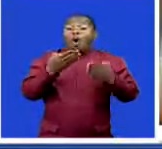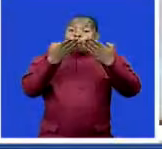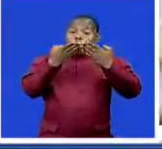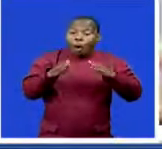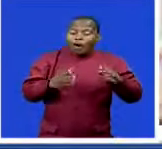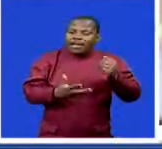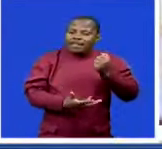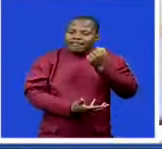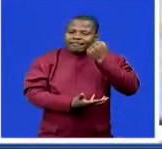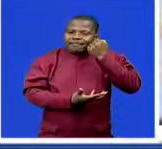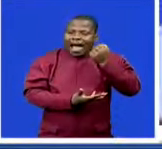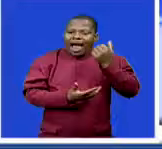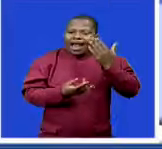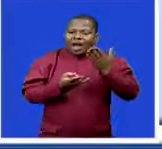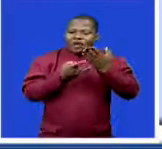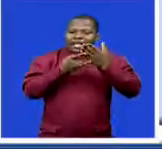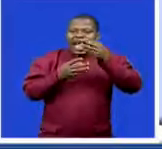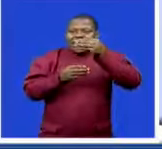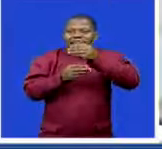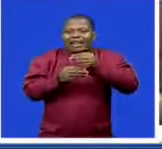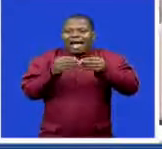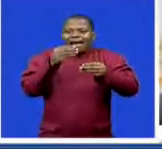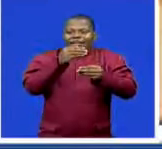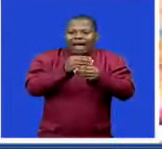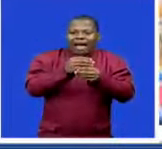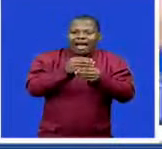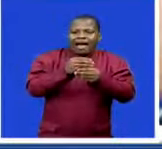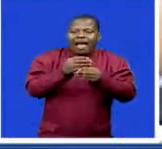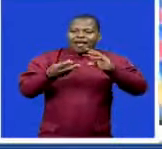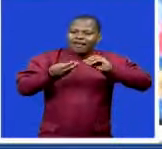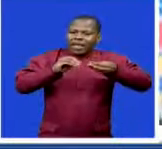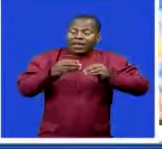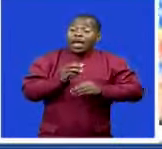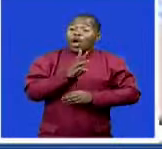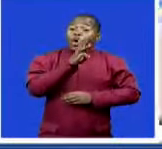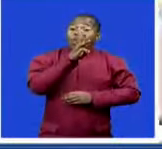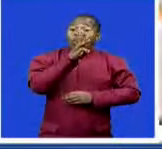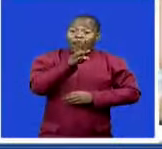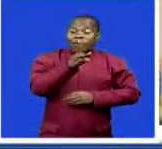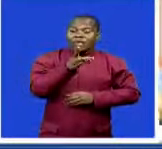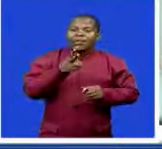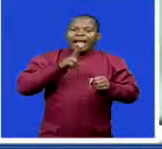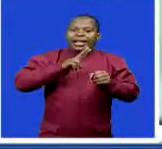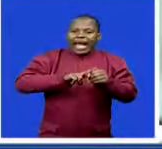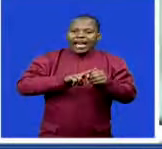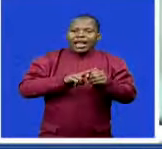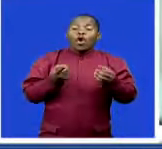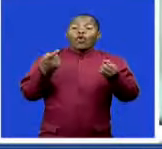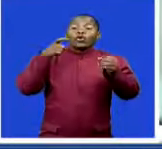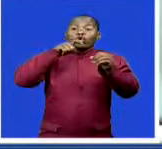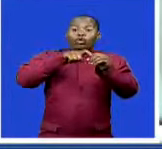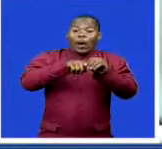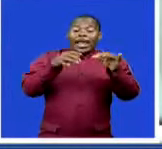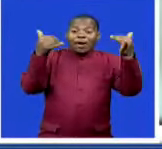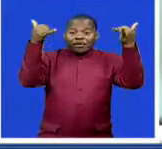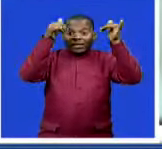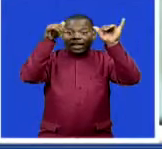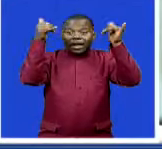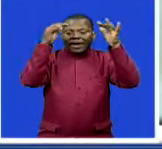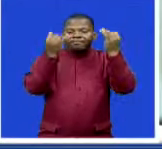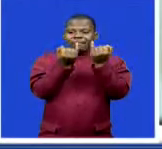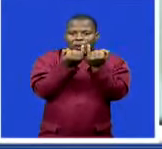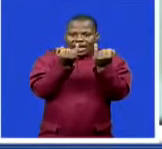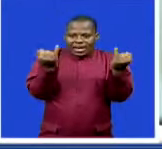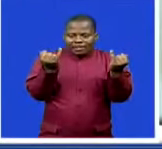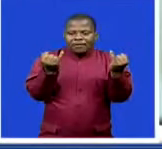would fast-track Eswatini's development goals since the event was held on Independence Day. But alas, the reality is